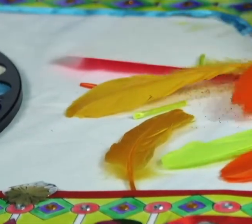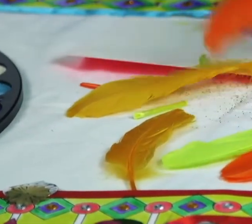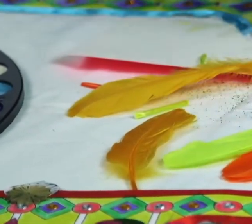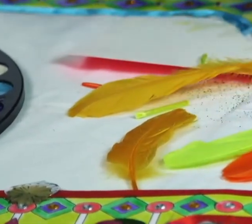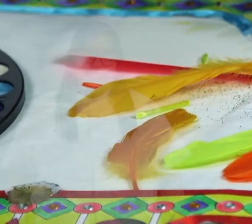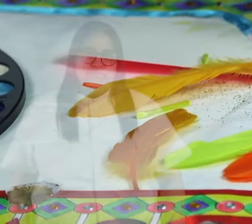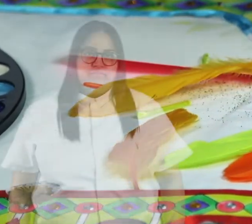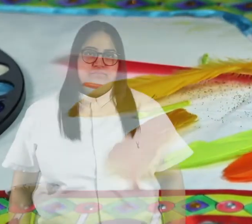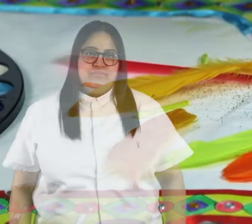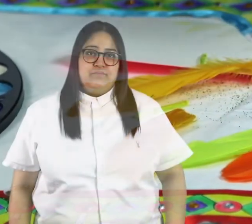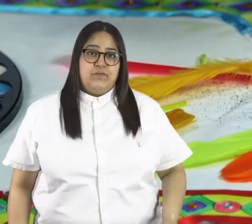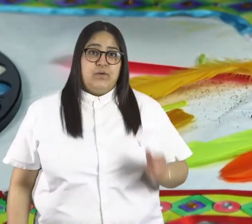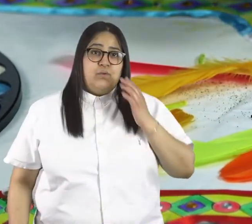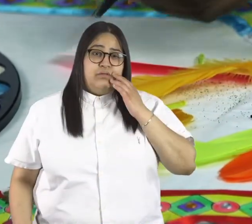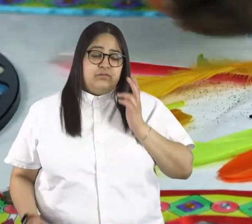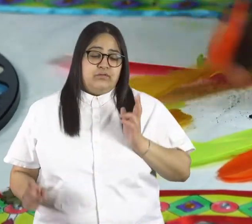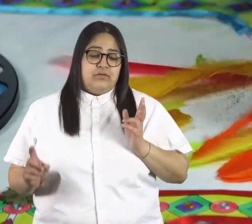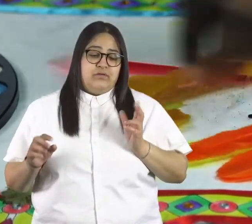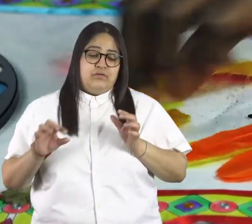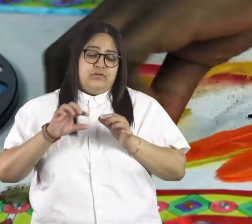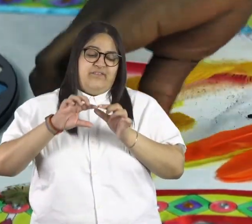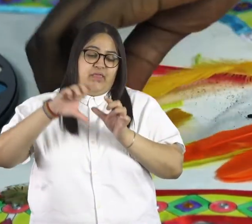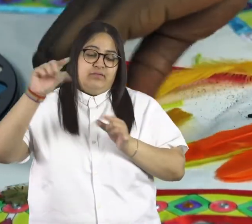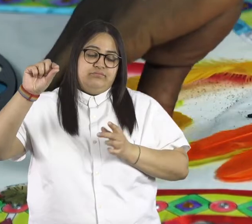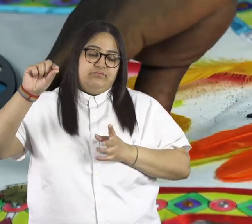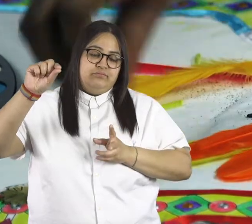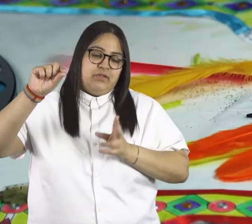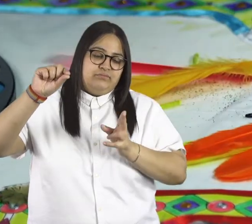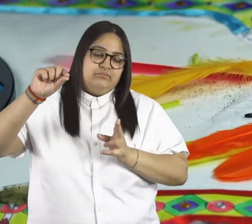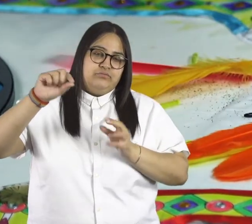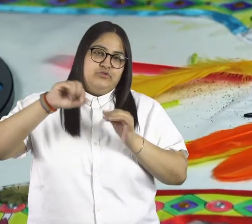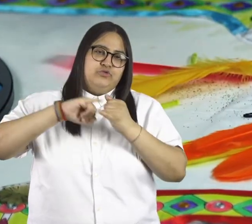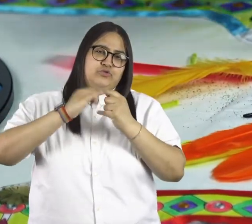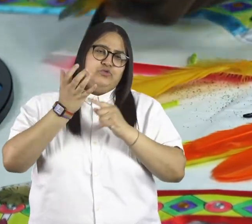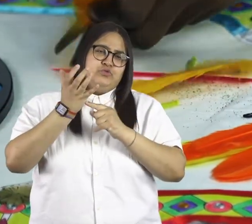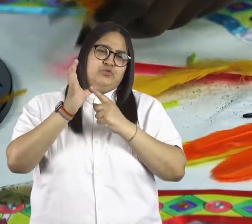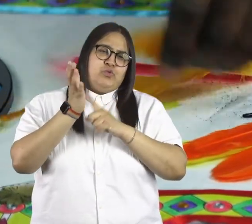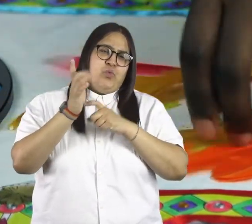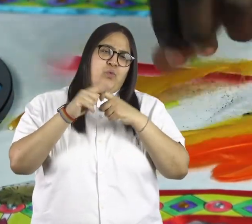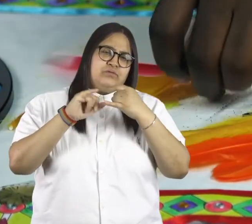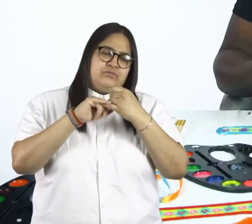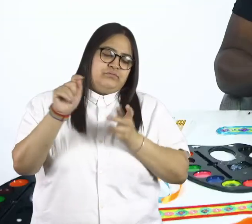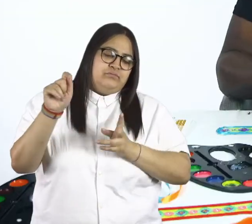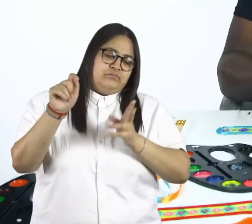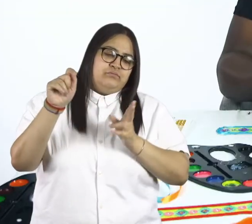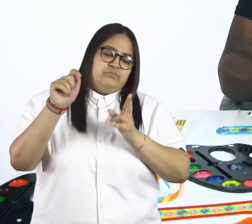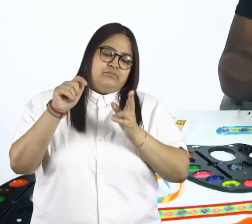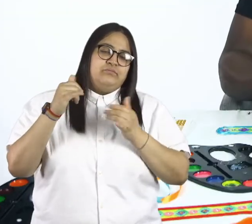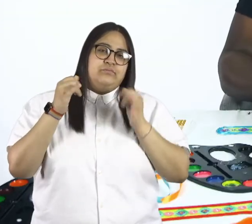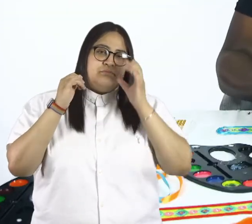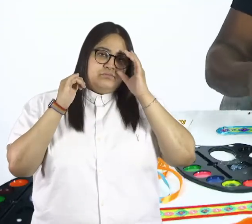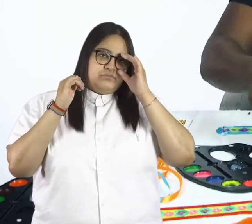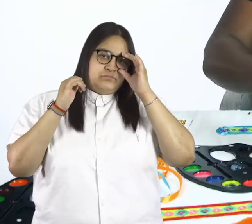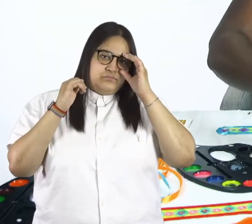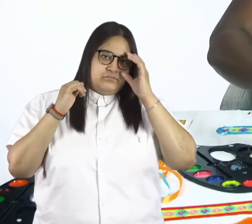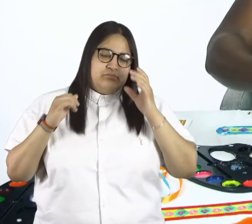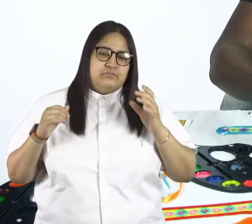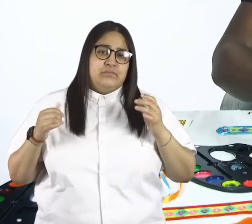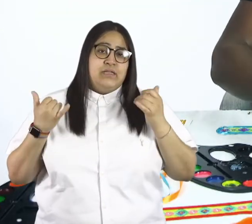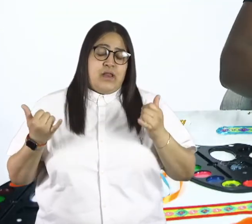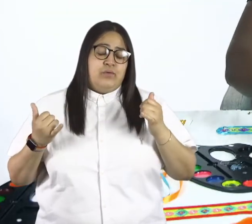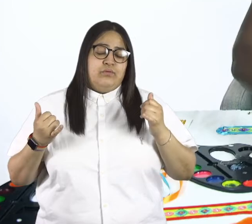Yeah, so once you've cut off all your stalks, we would then go on to applying the feathers onto our